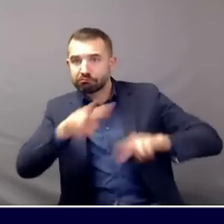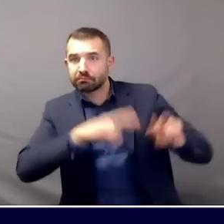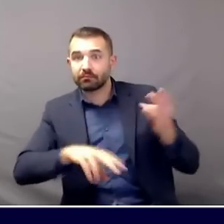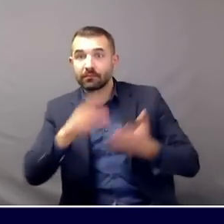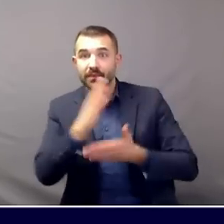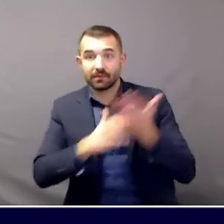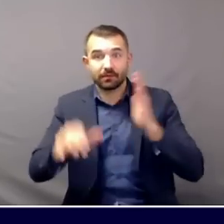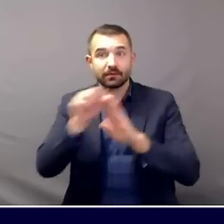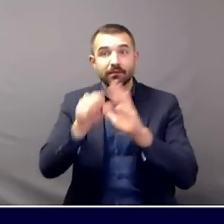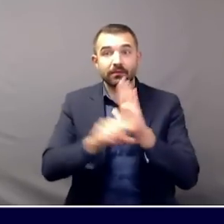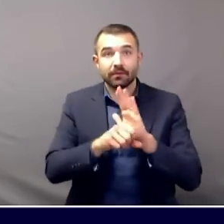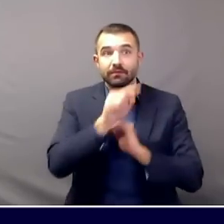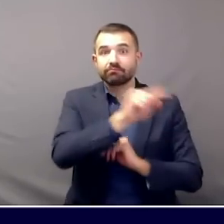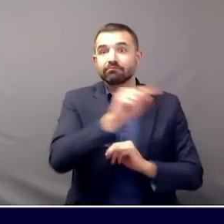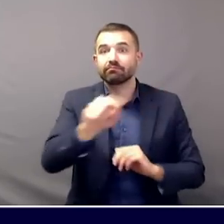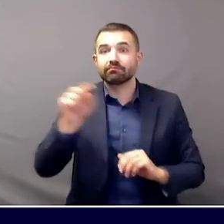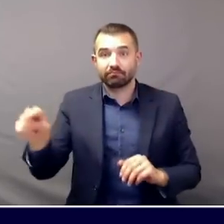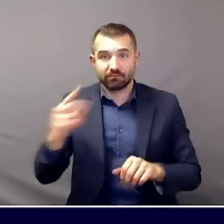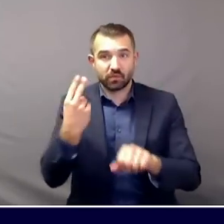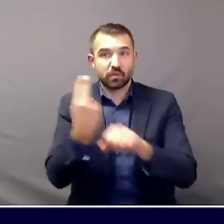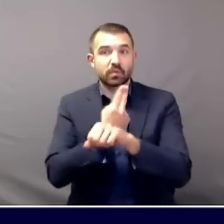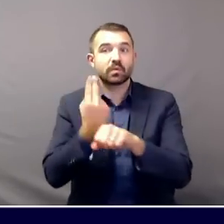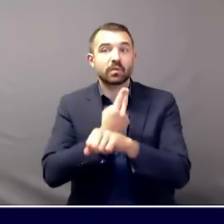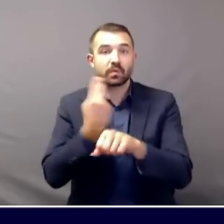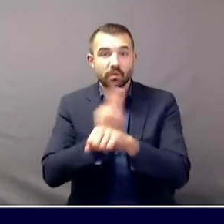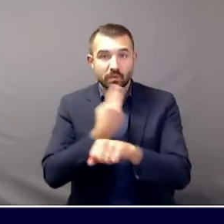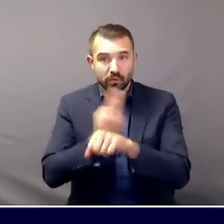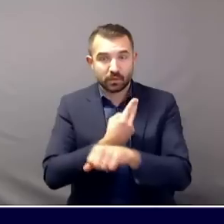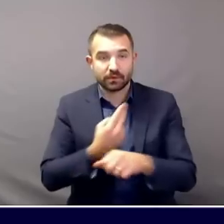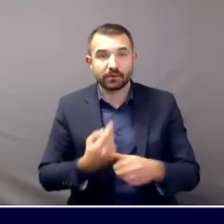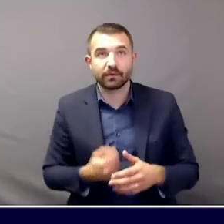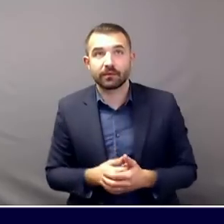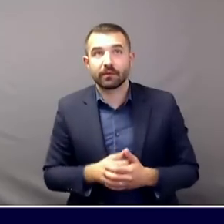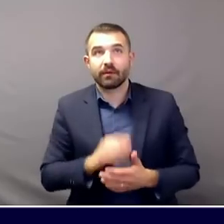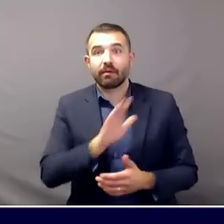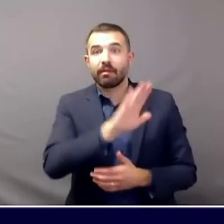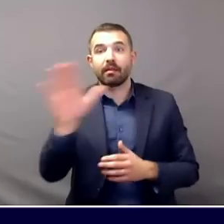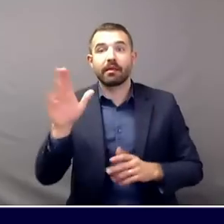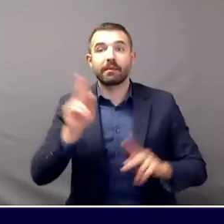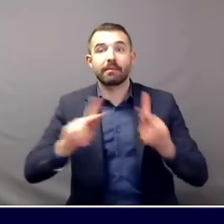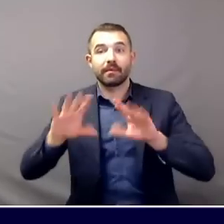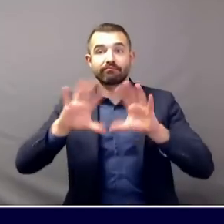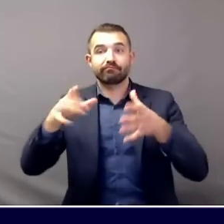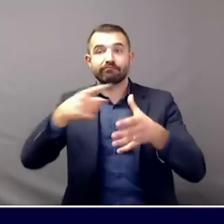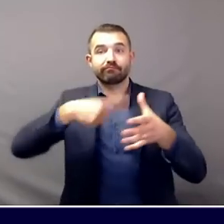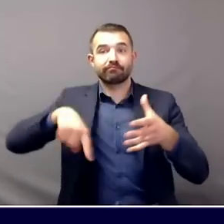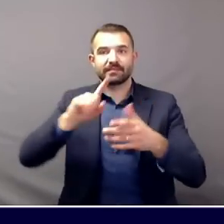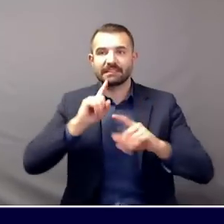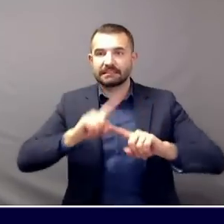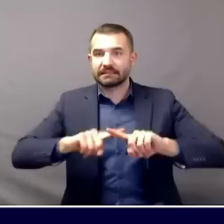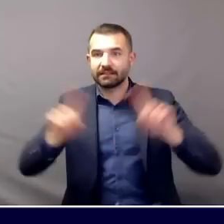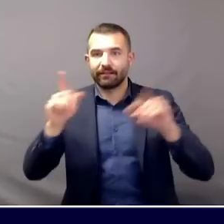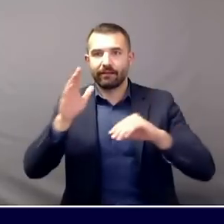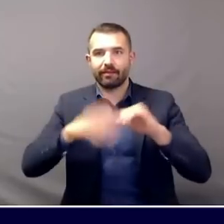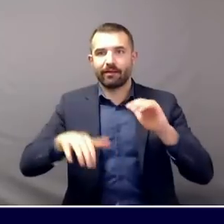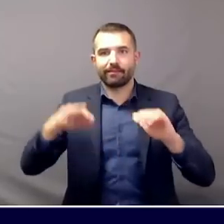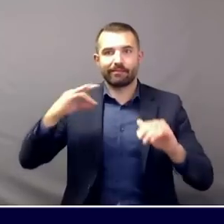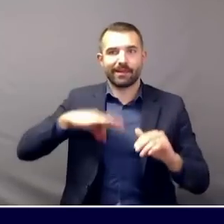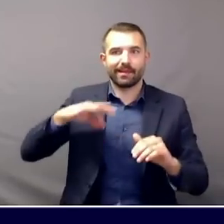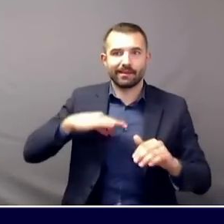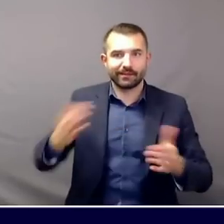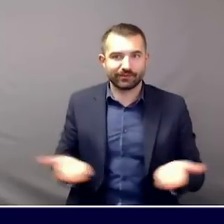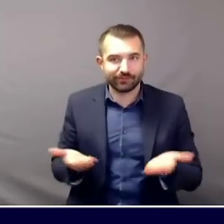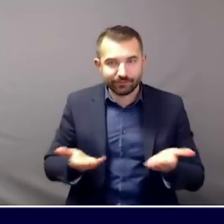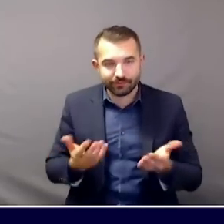adopted it have a different population composition, as does Maine, places where you are more likely